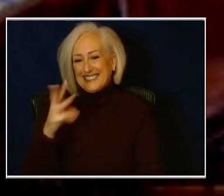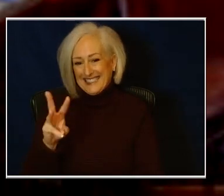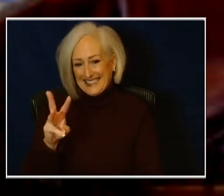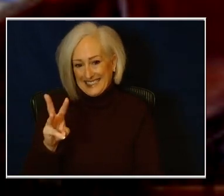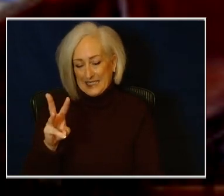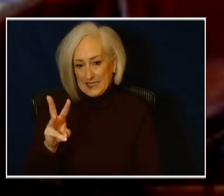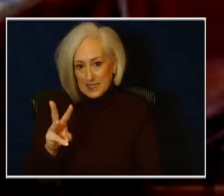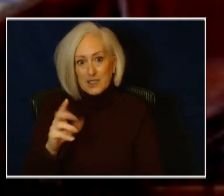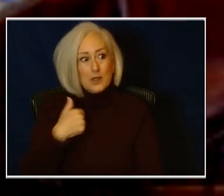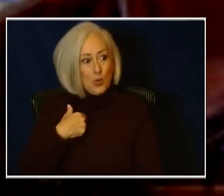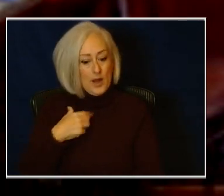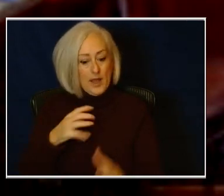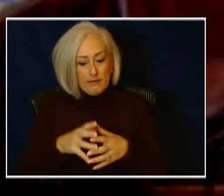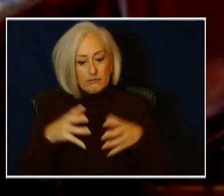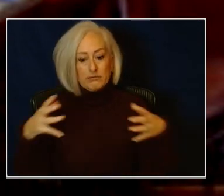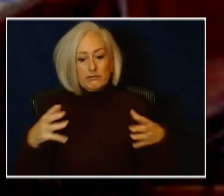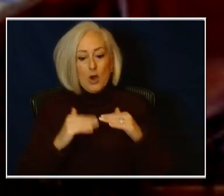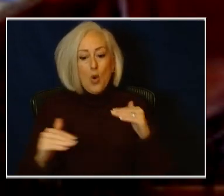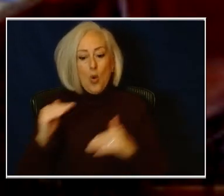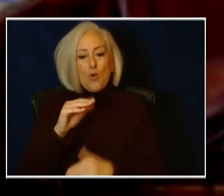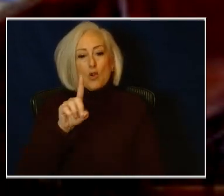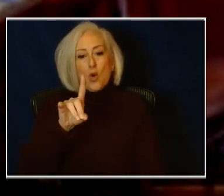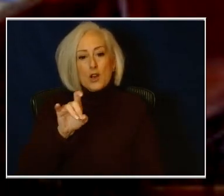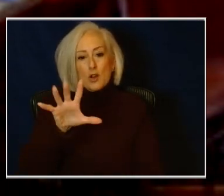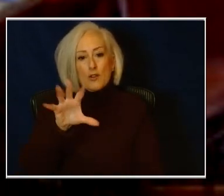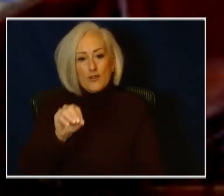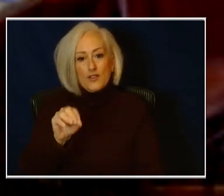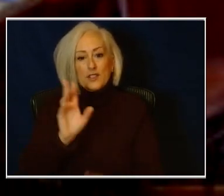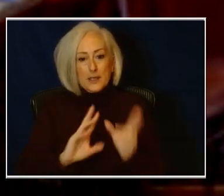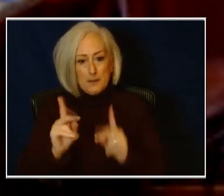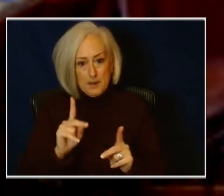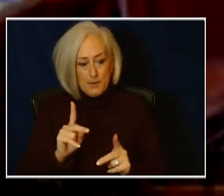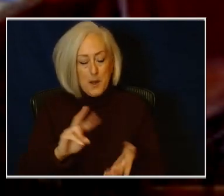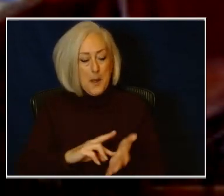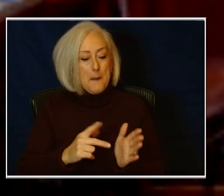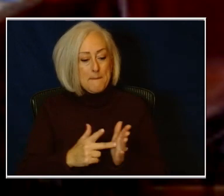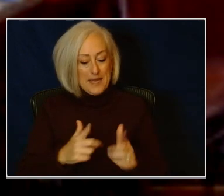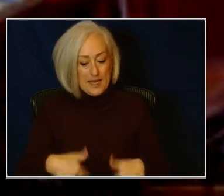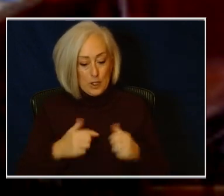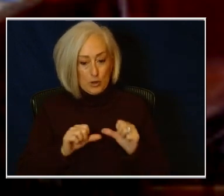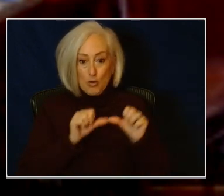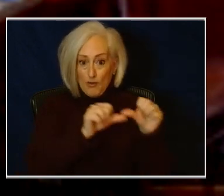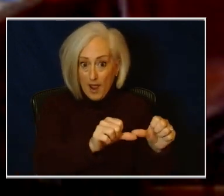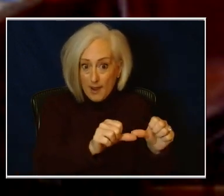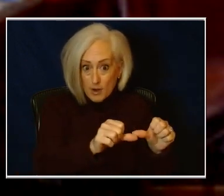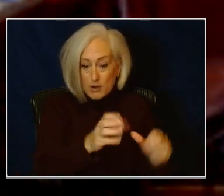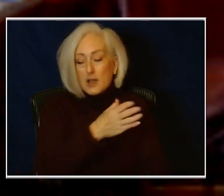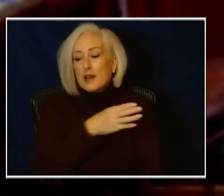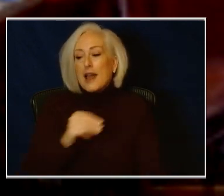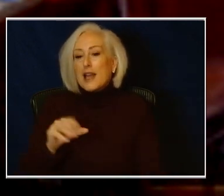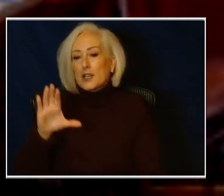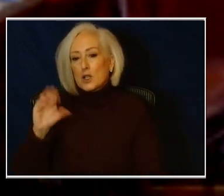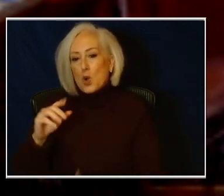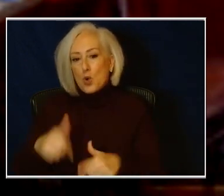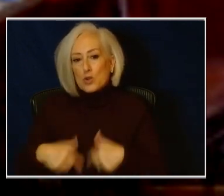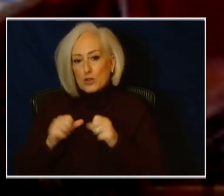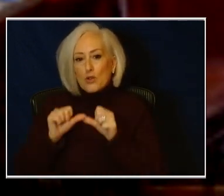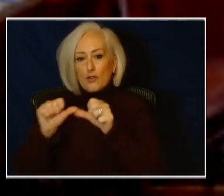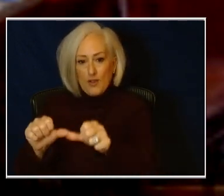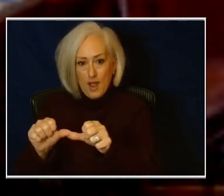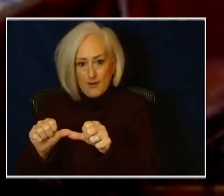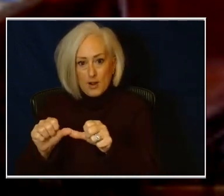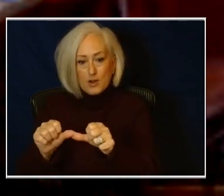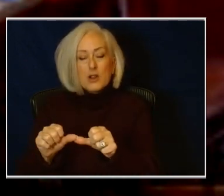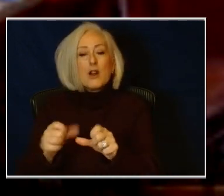over 150 members. These are survivors and co-survivors of cancer who can contribute their wisdom and insight